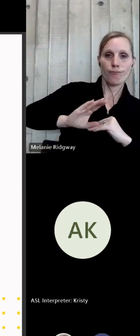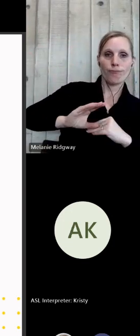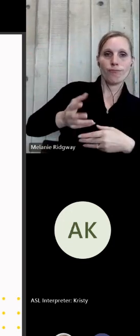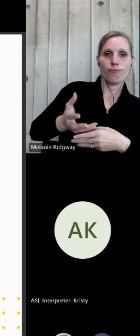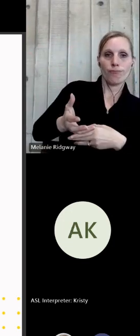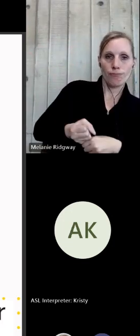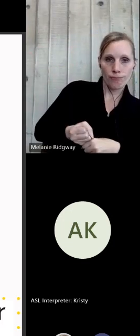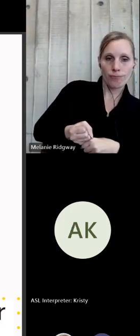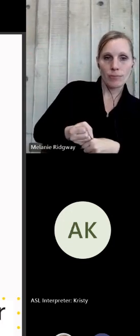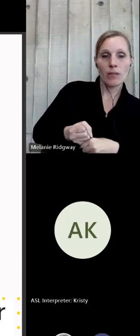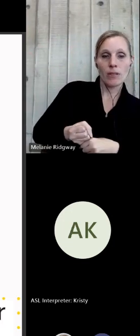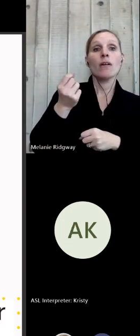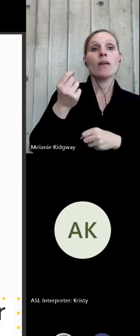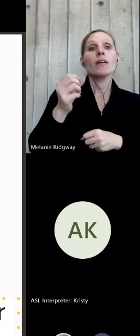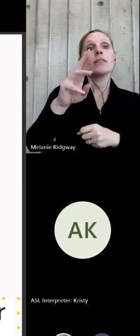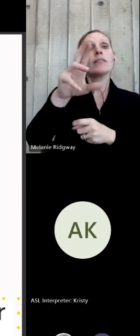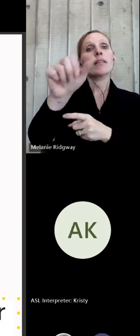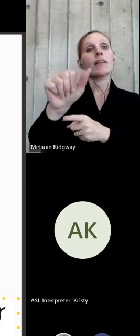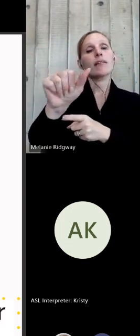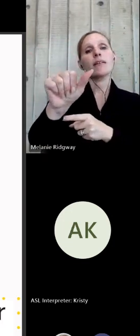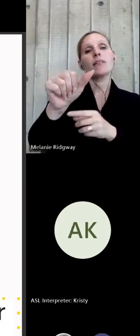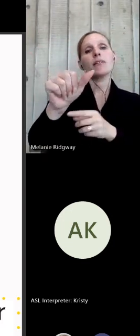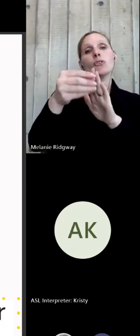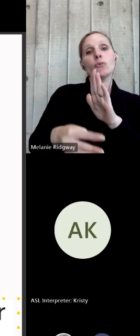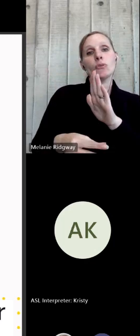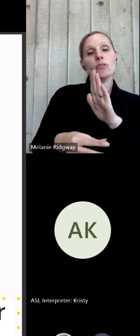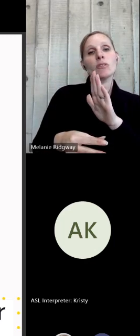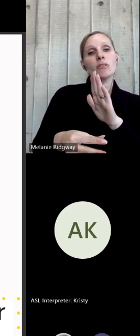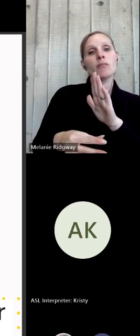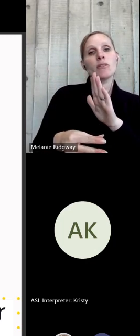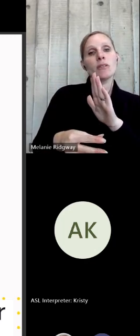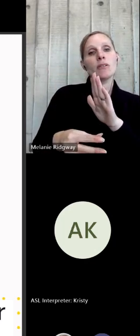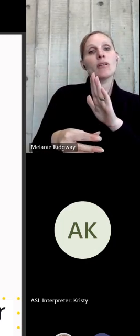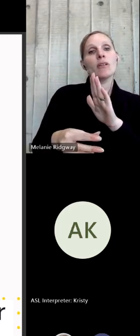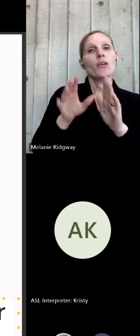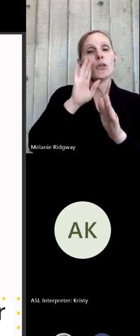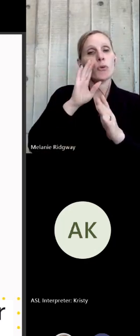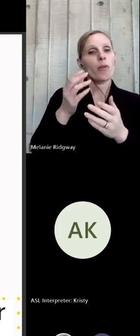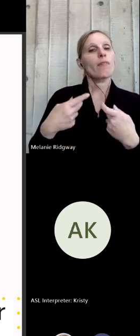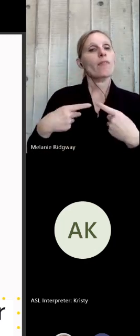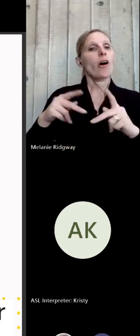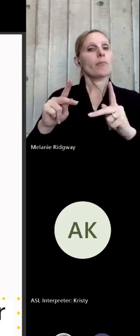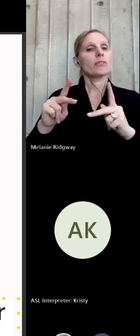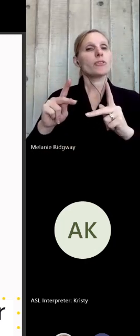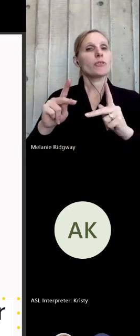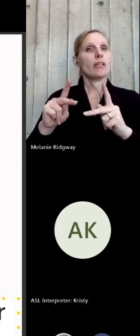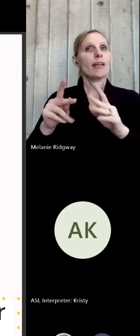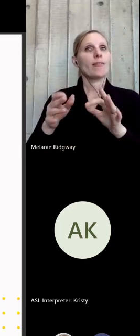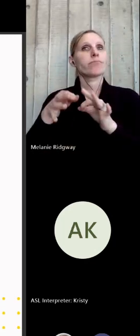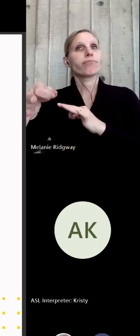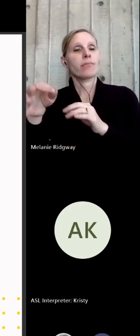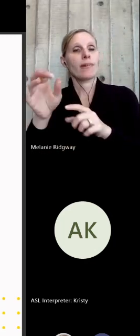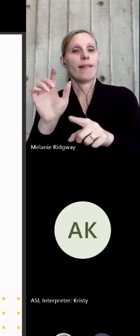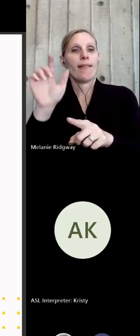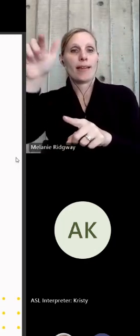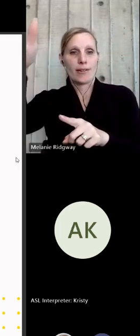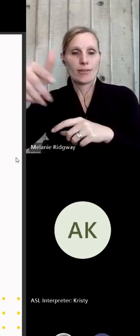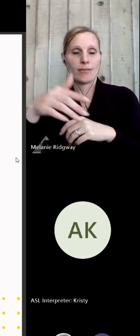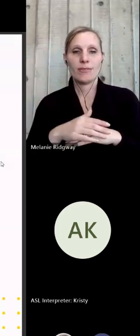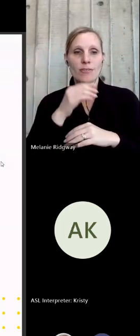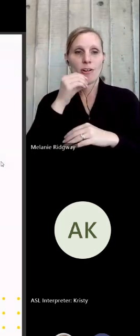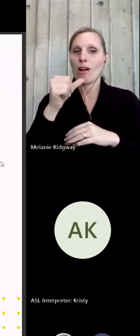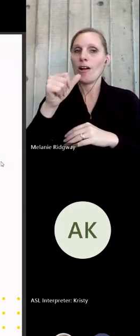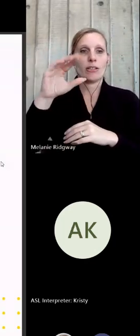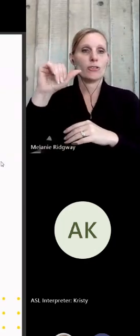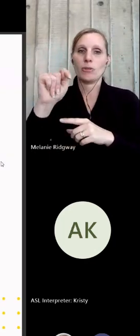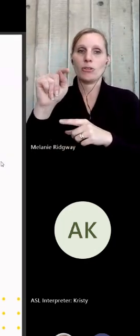will have the opportunity to speak with employers at a later date. Please